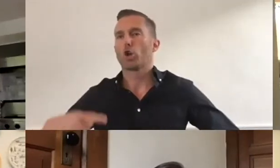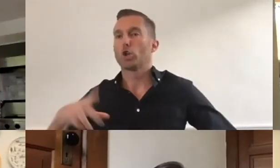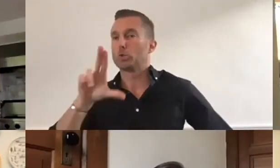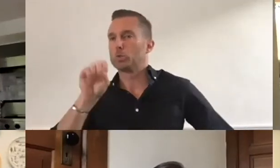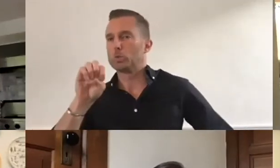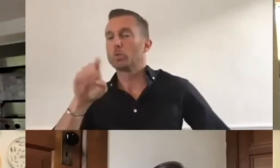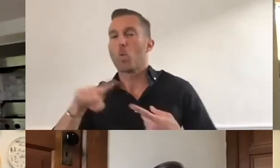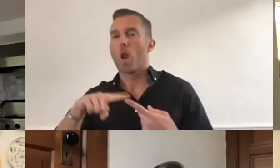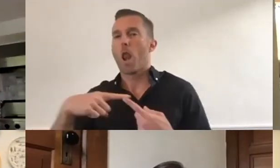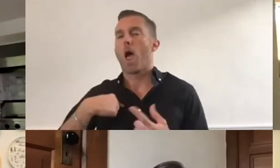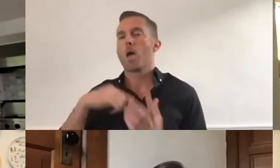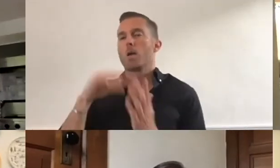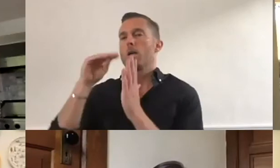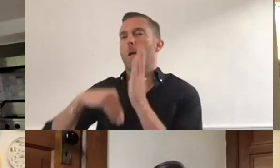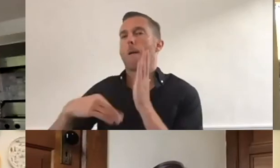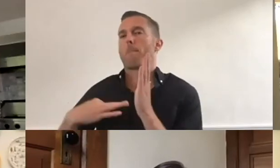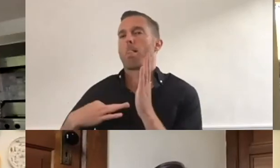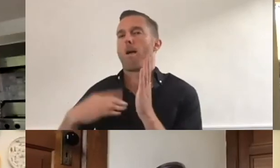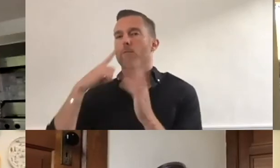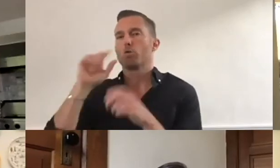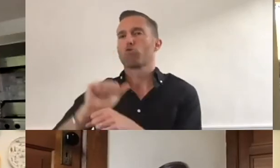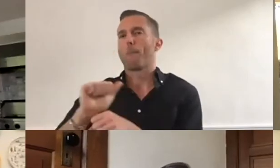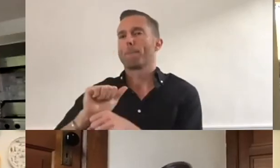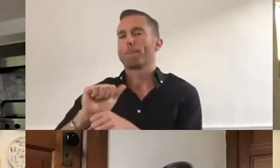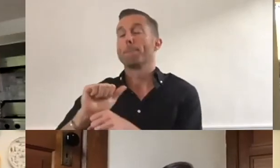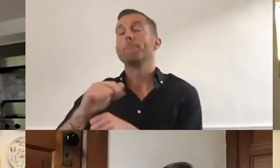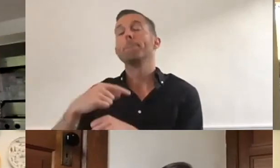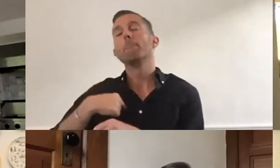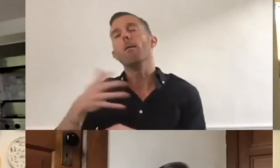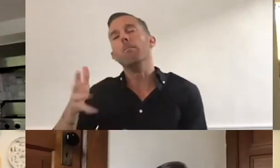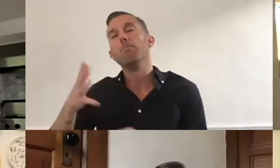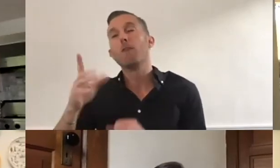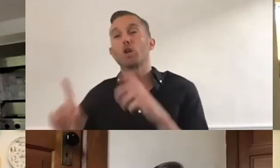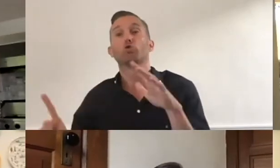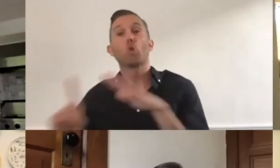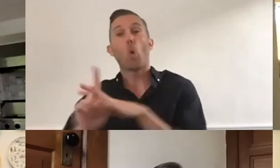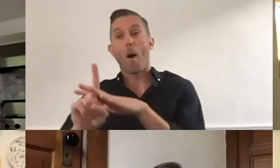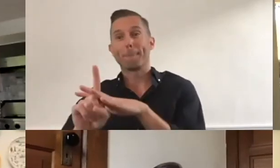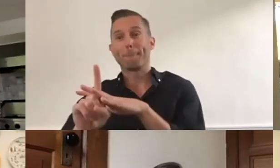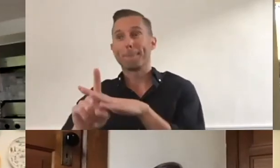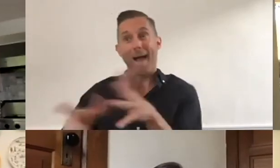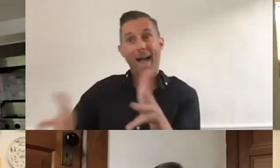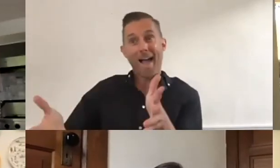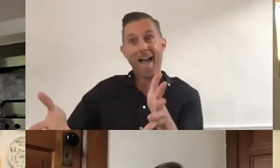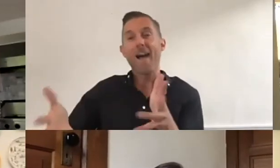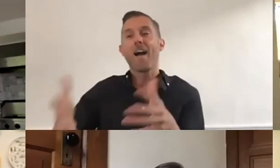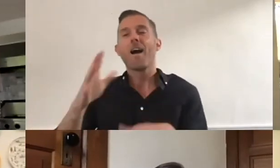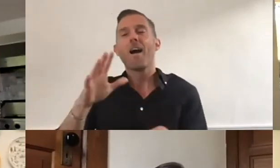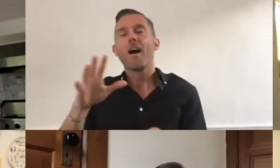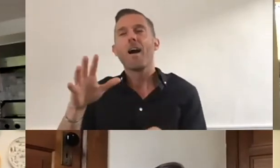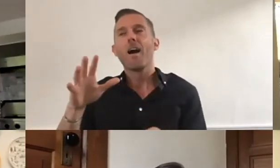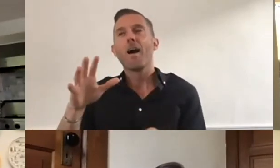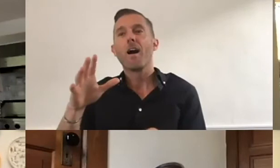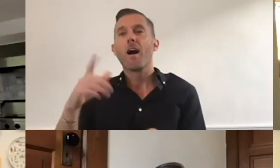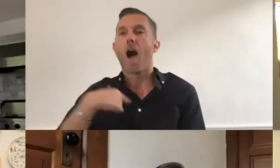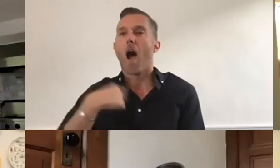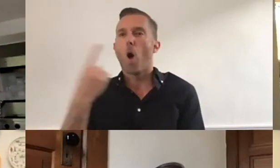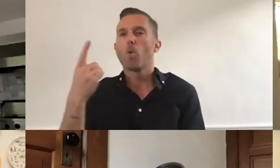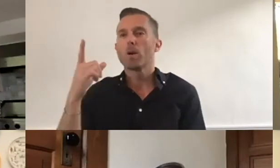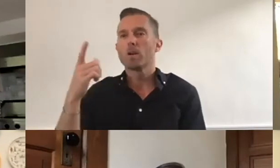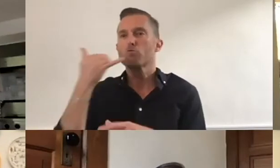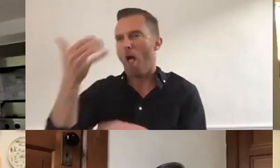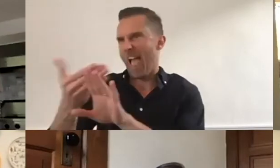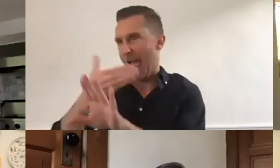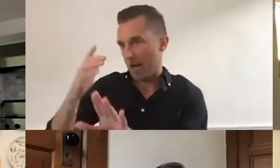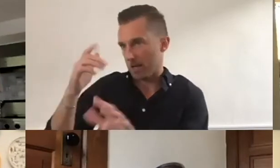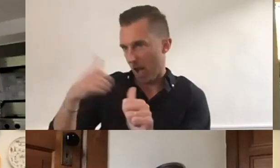applying for a job. I kind of just show up, and although I've always got to call ahead to see if I can actually get